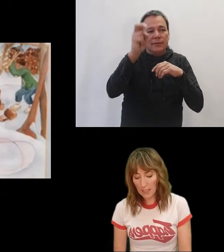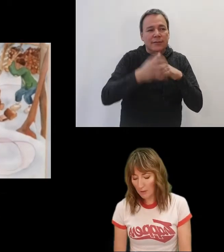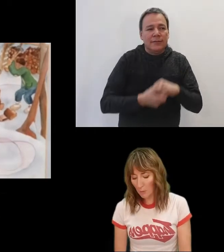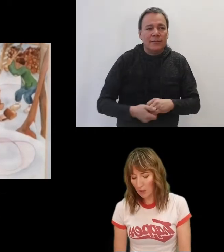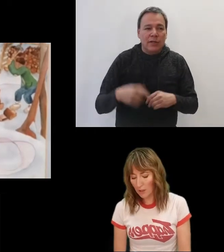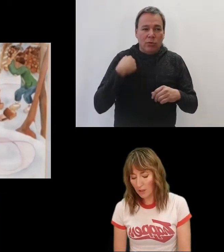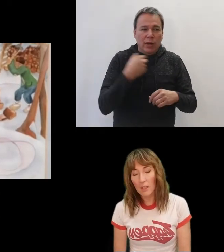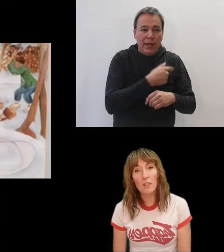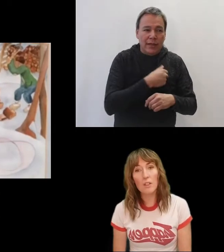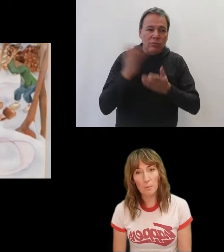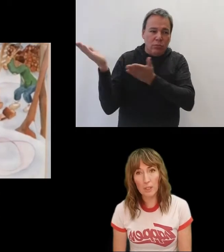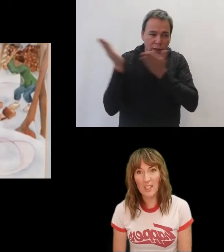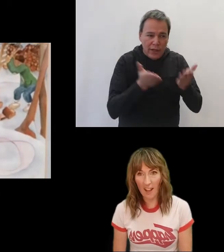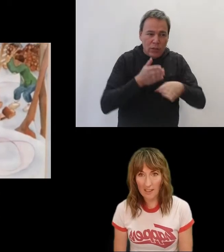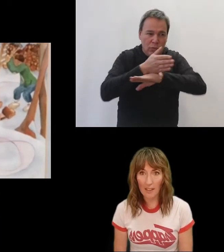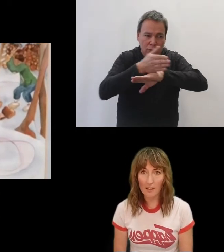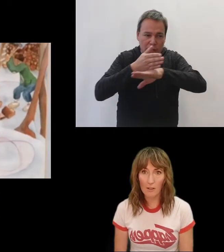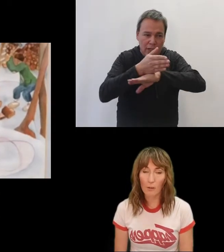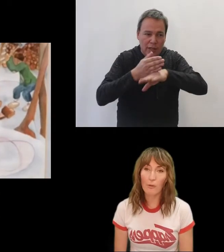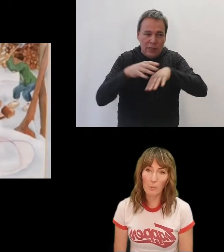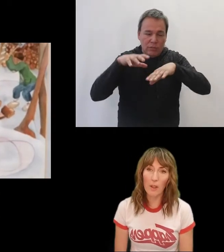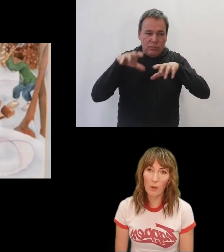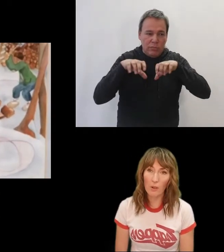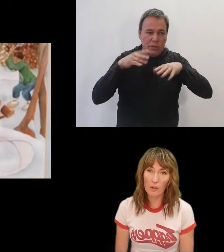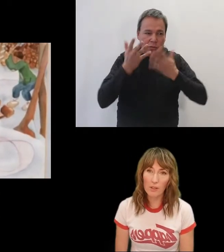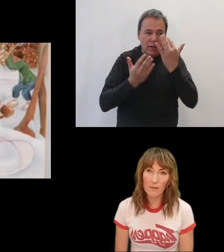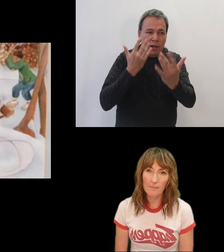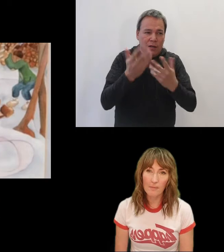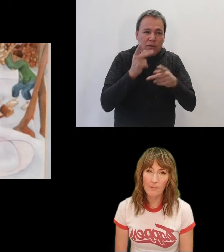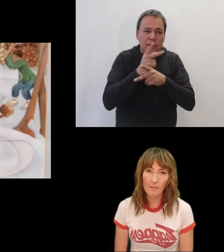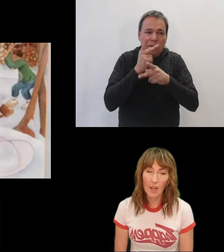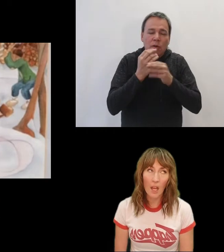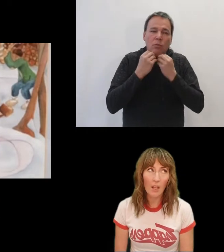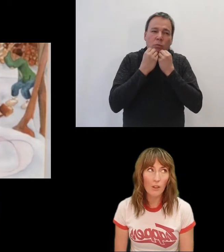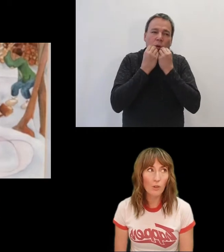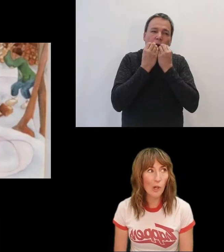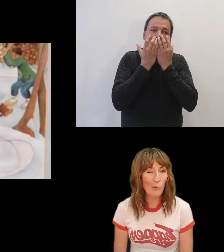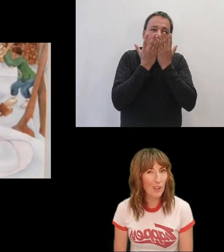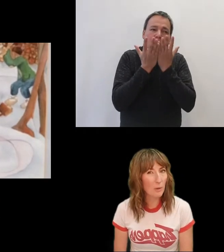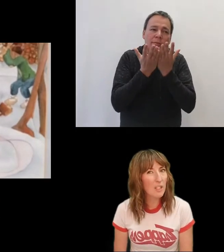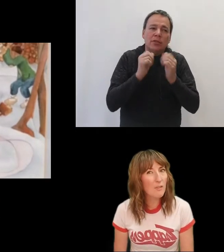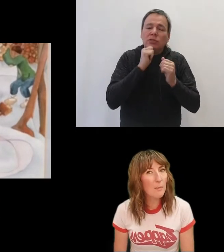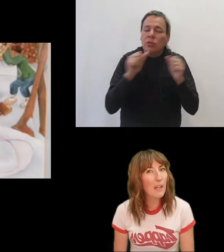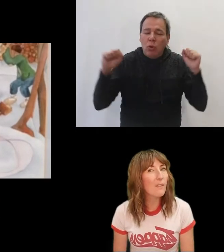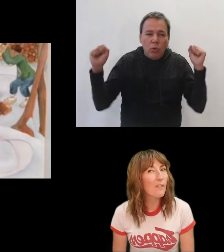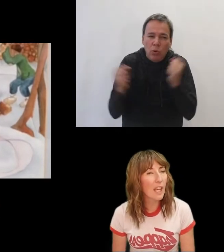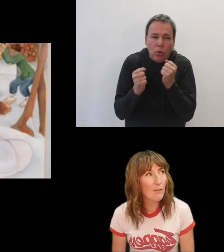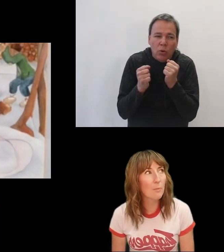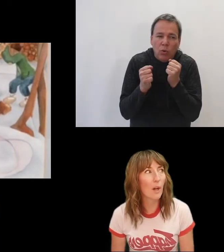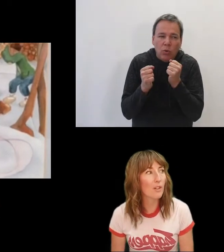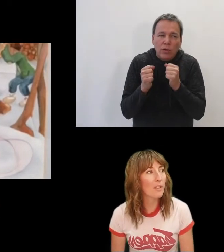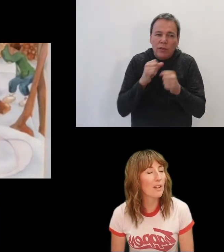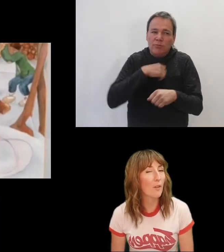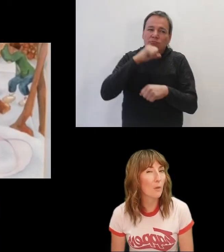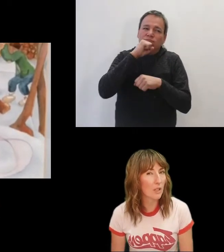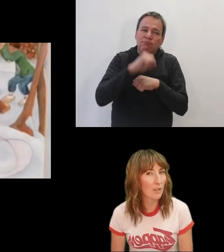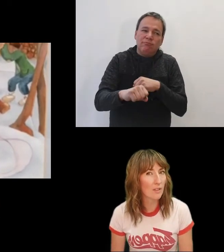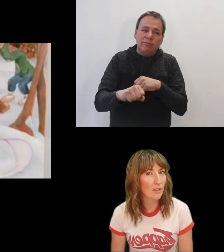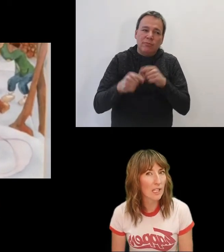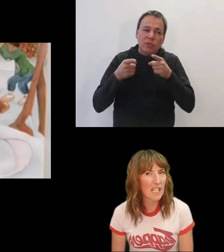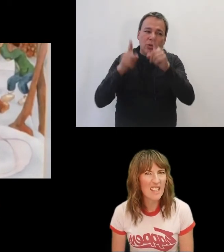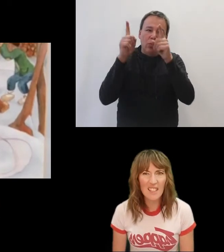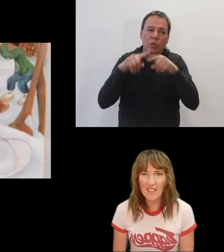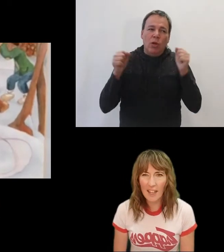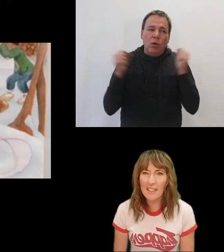We bring in wood to protect us from the cold. You know, that's one of my favorite parts of